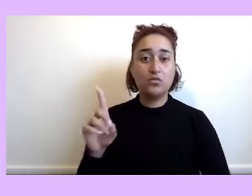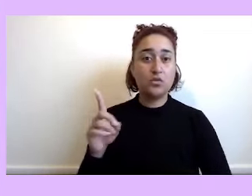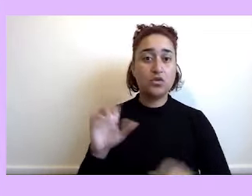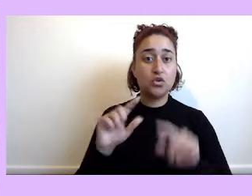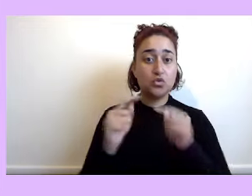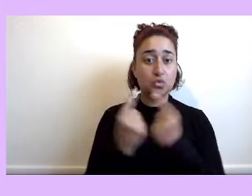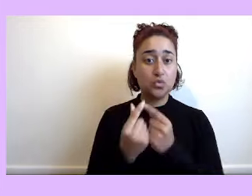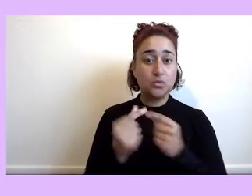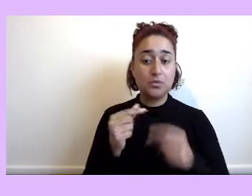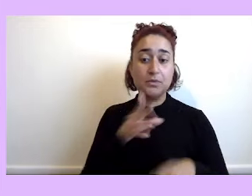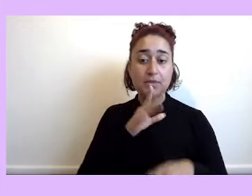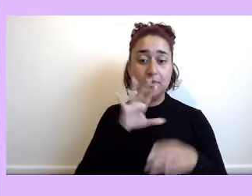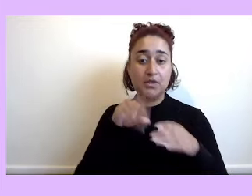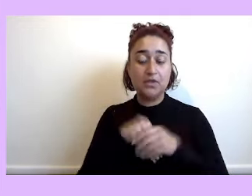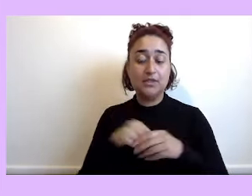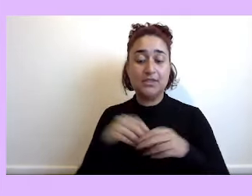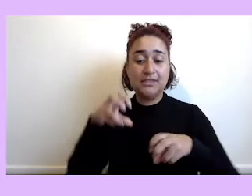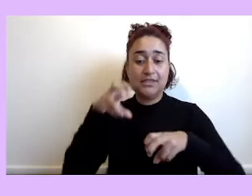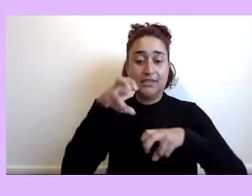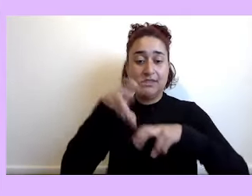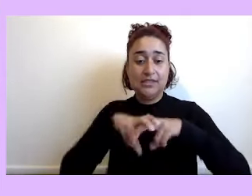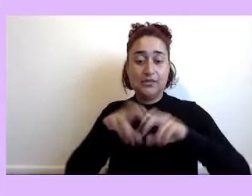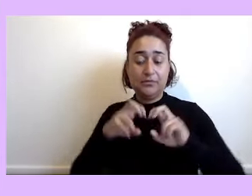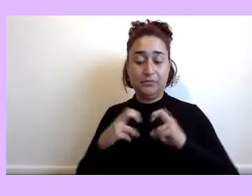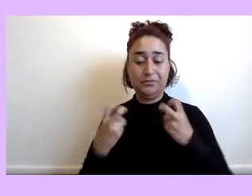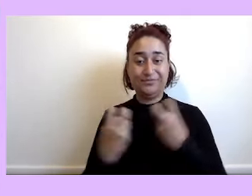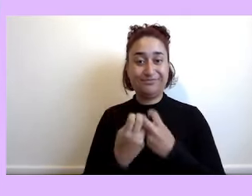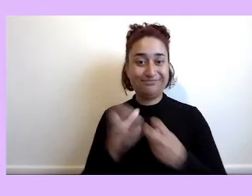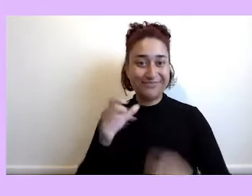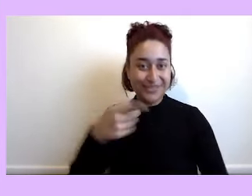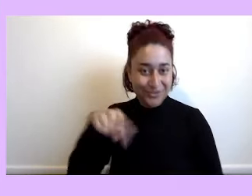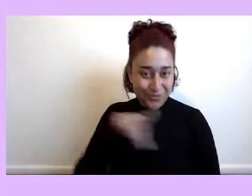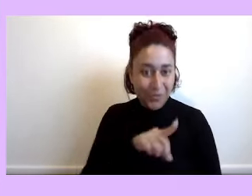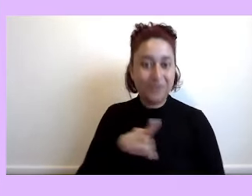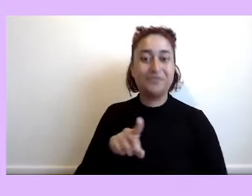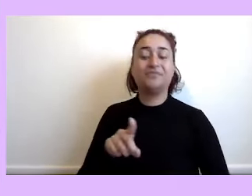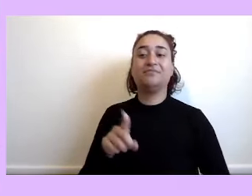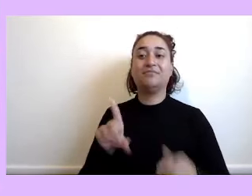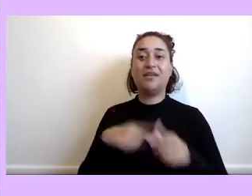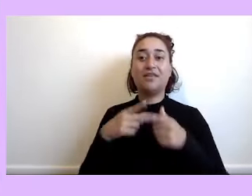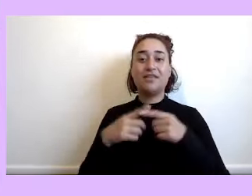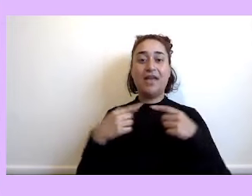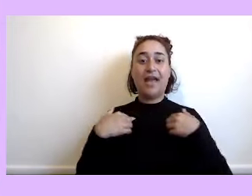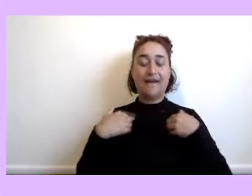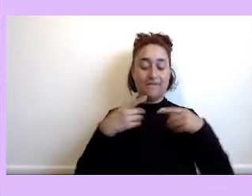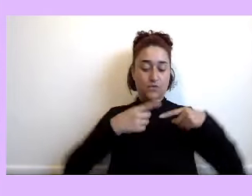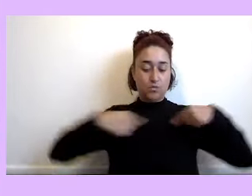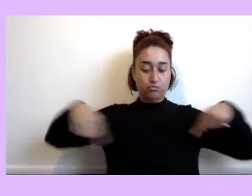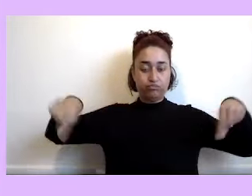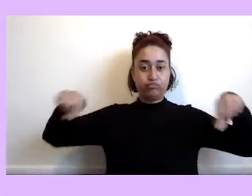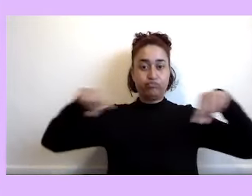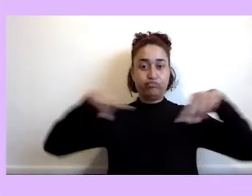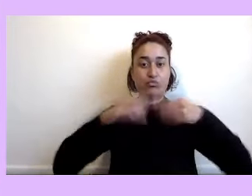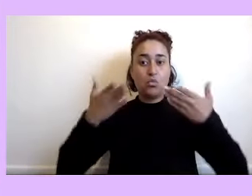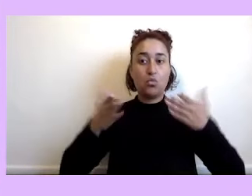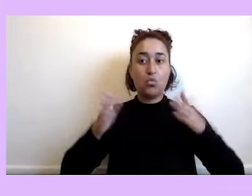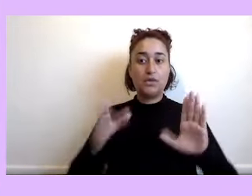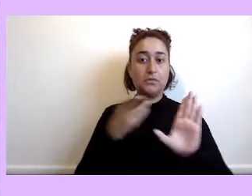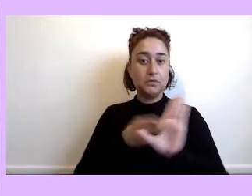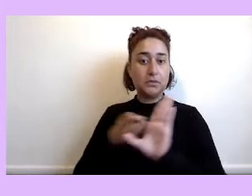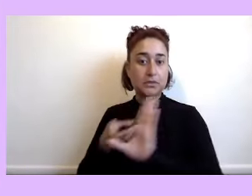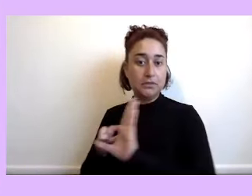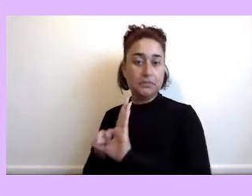sit in an inner circle, that's y'all, surrounded by an outer circle of the rest of the participants in the